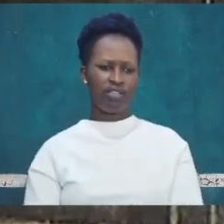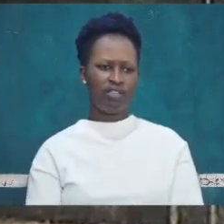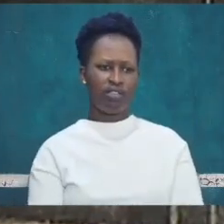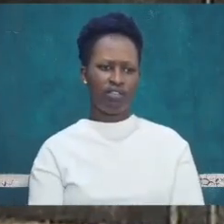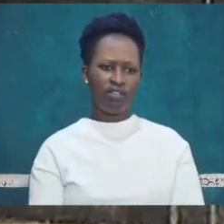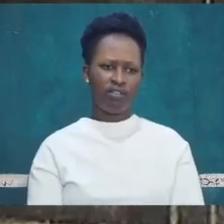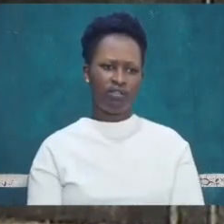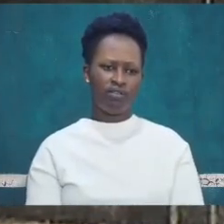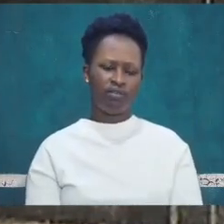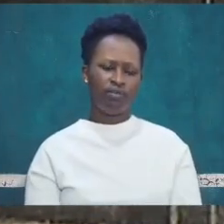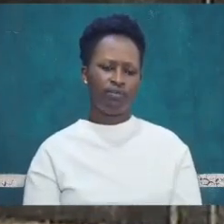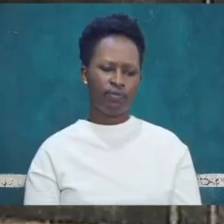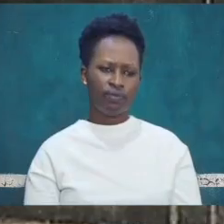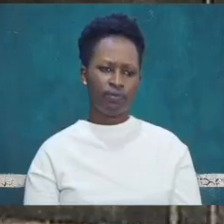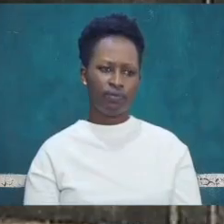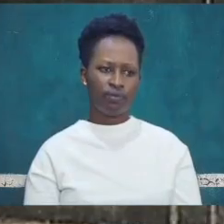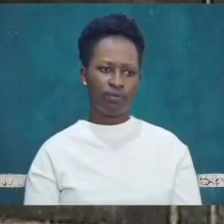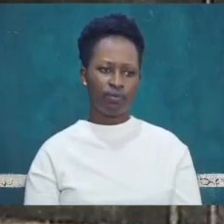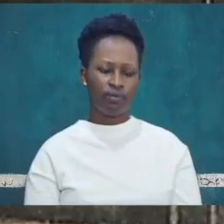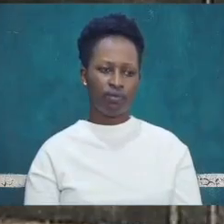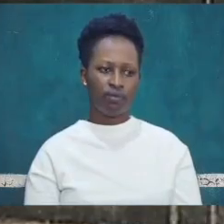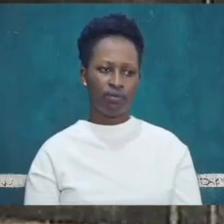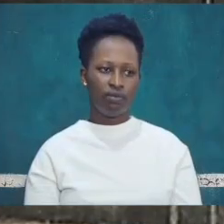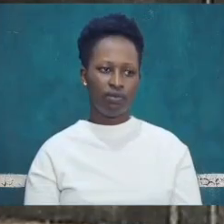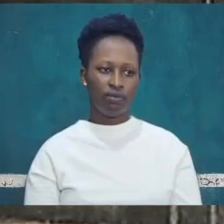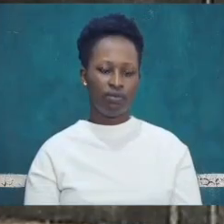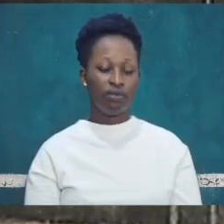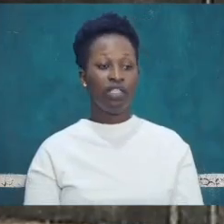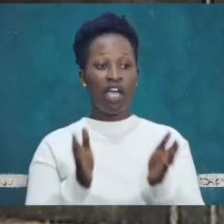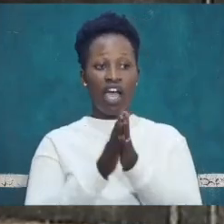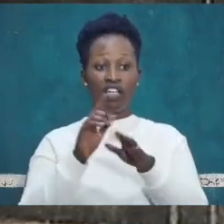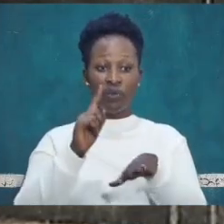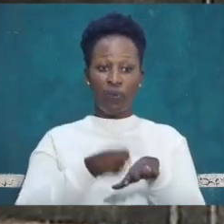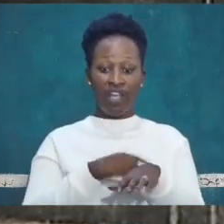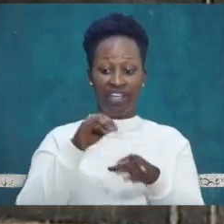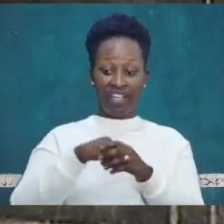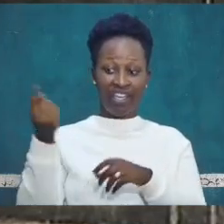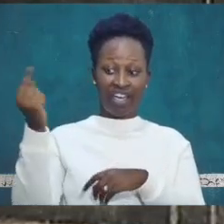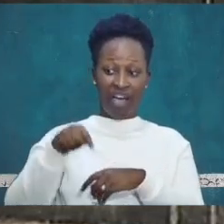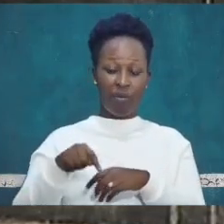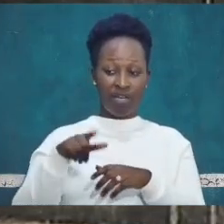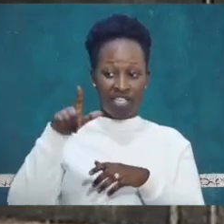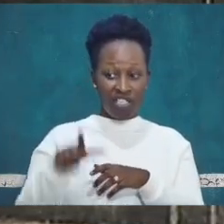increases. Consumption increases, and when the income is low,